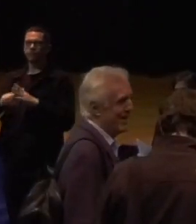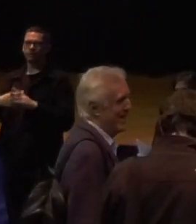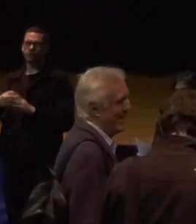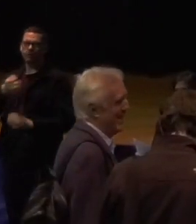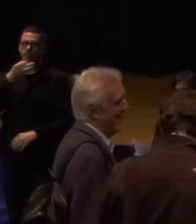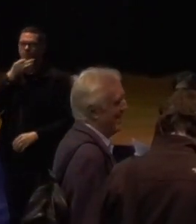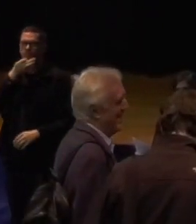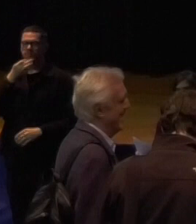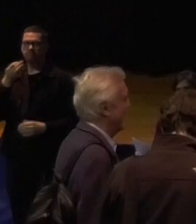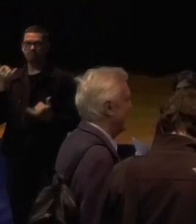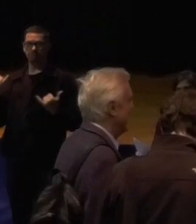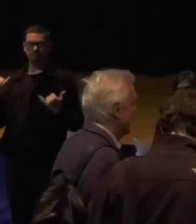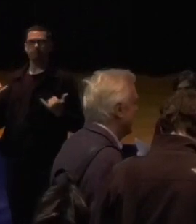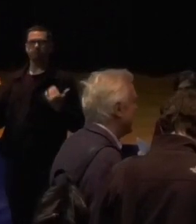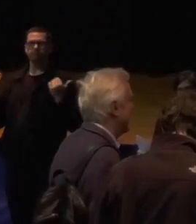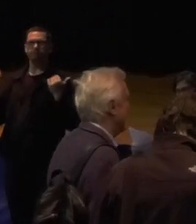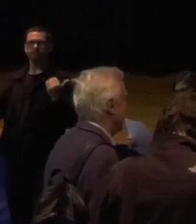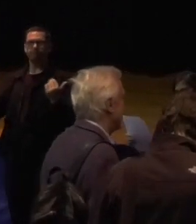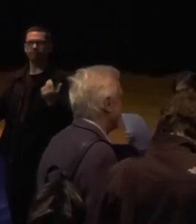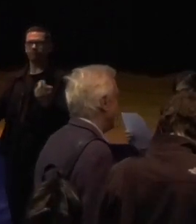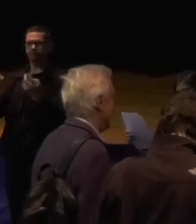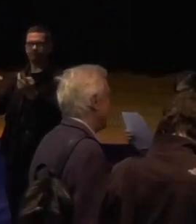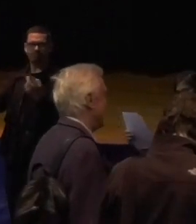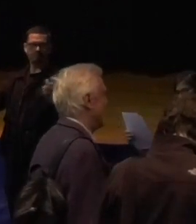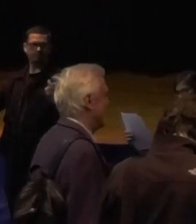to take a seat.